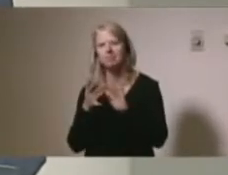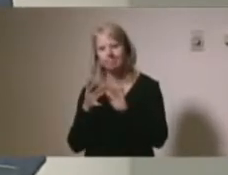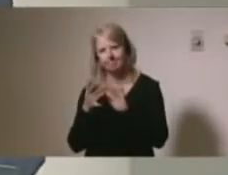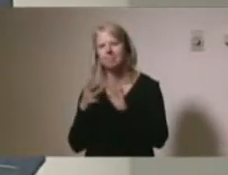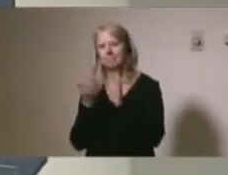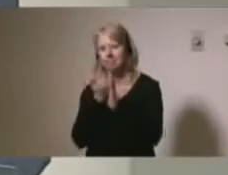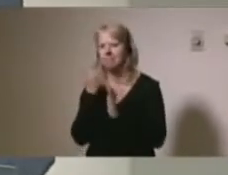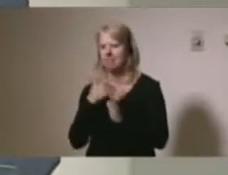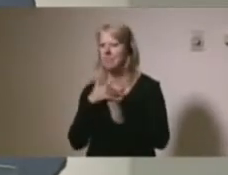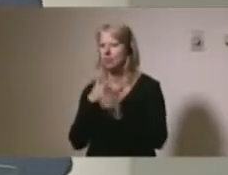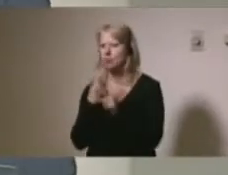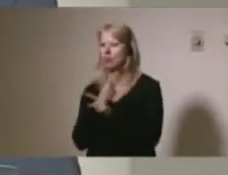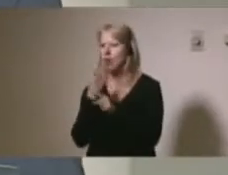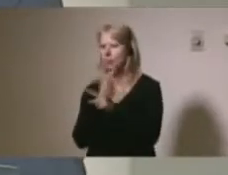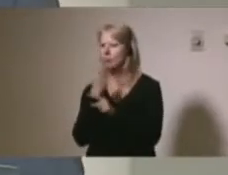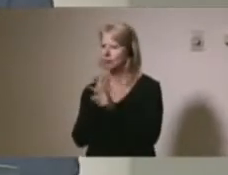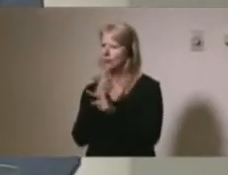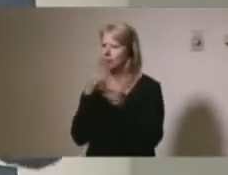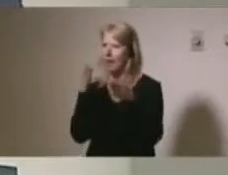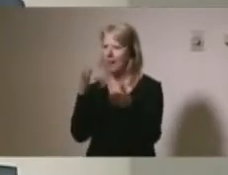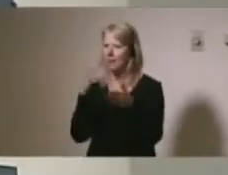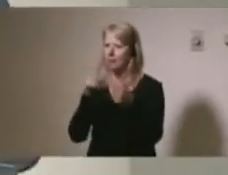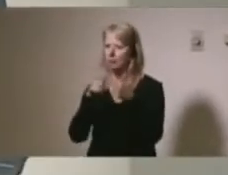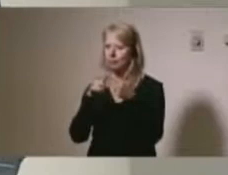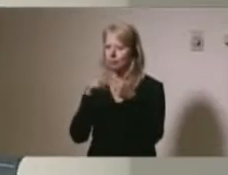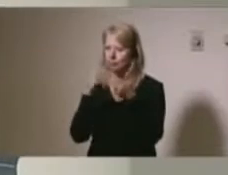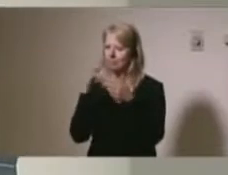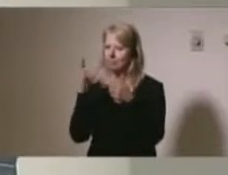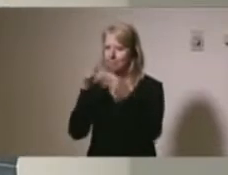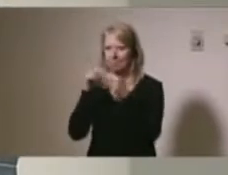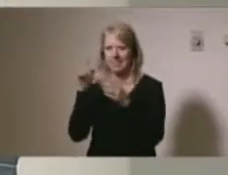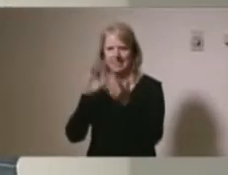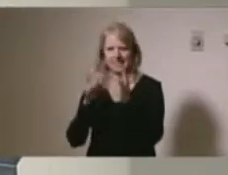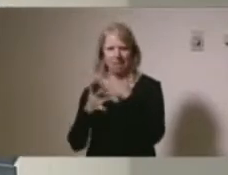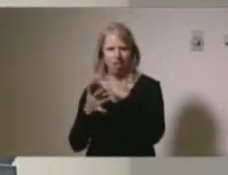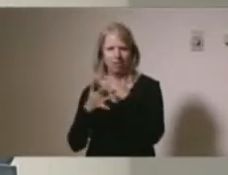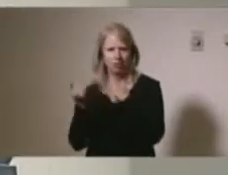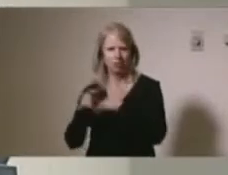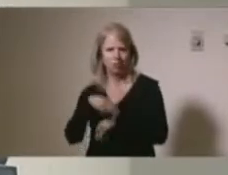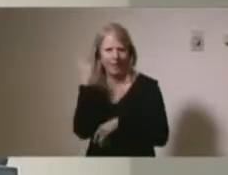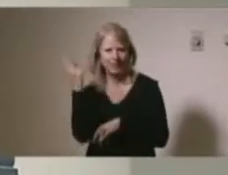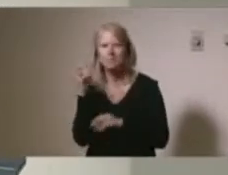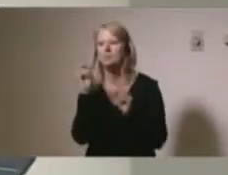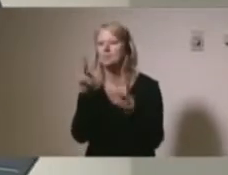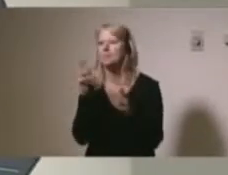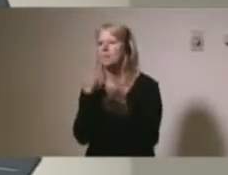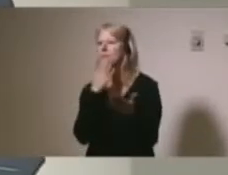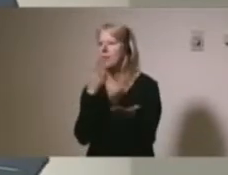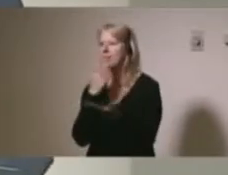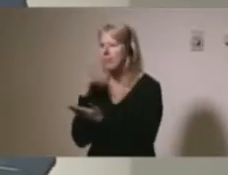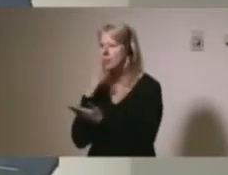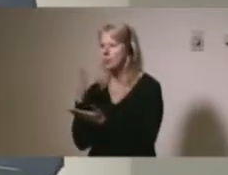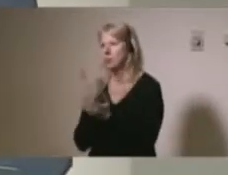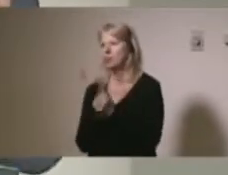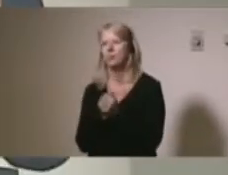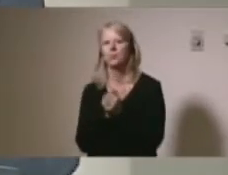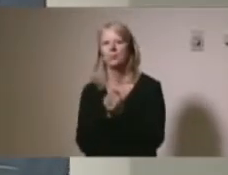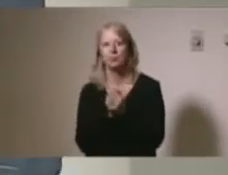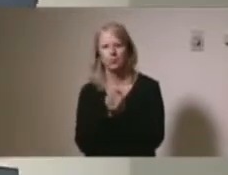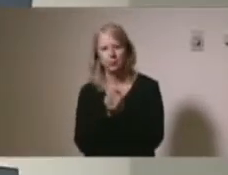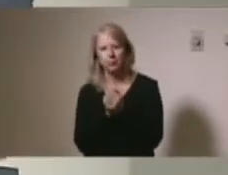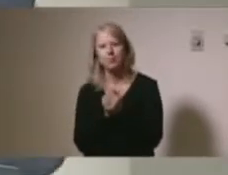use of new technology. So thank you all who